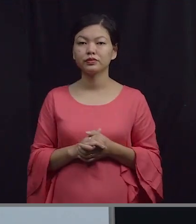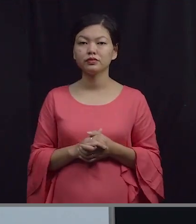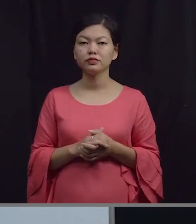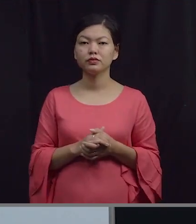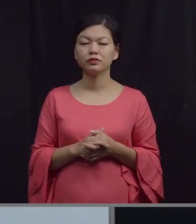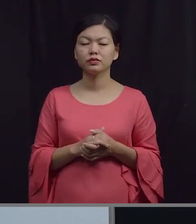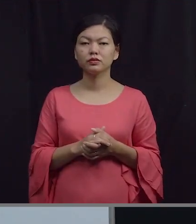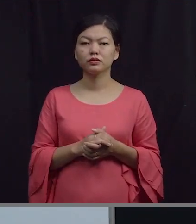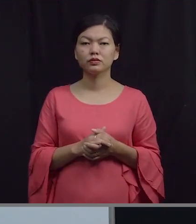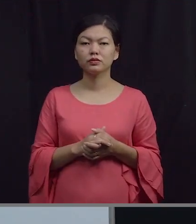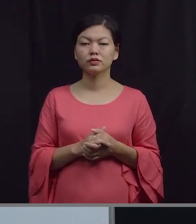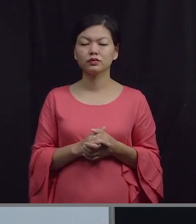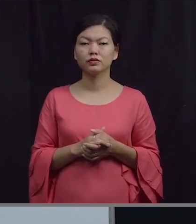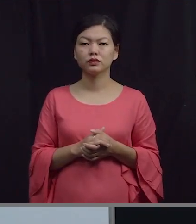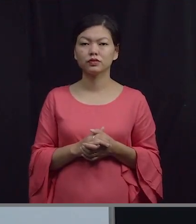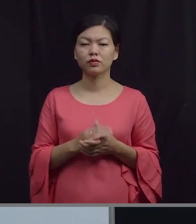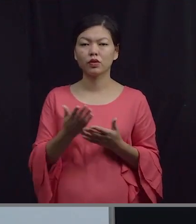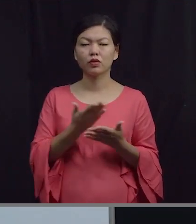discussed